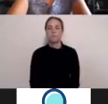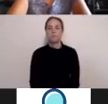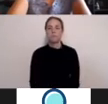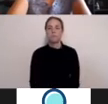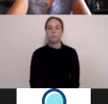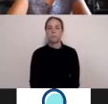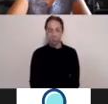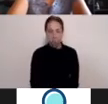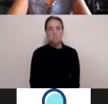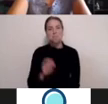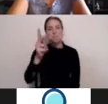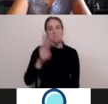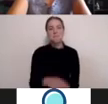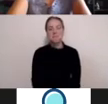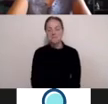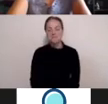Okay. Great.